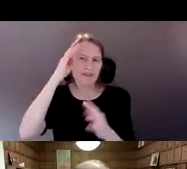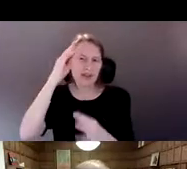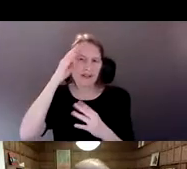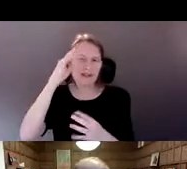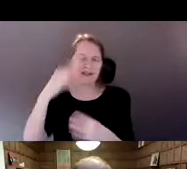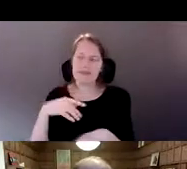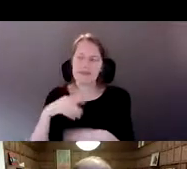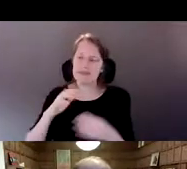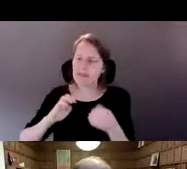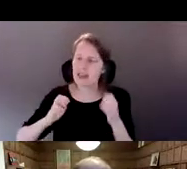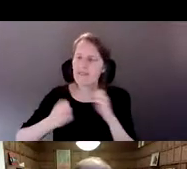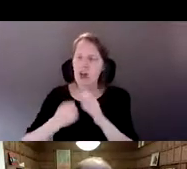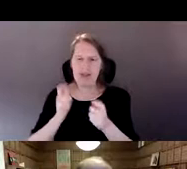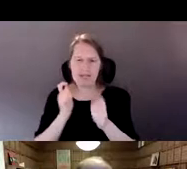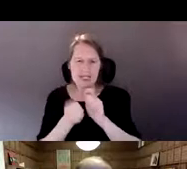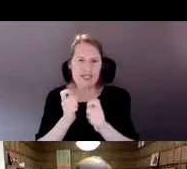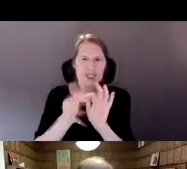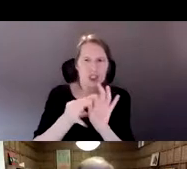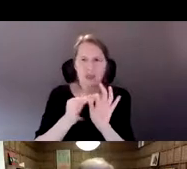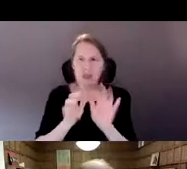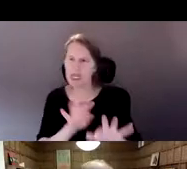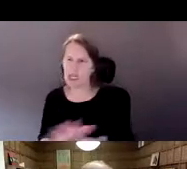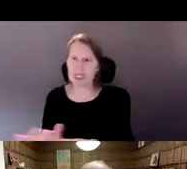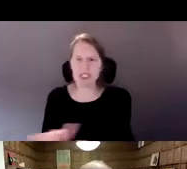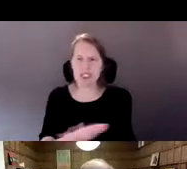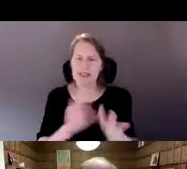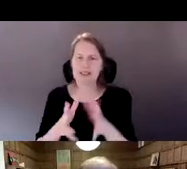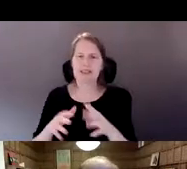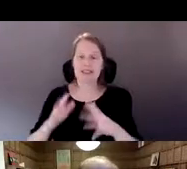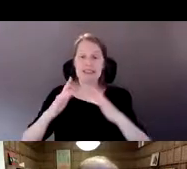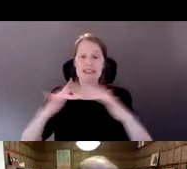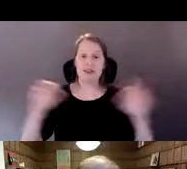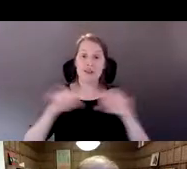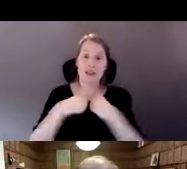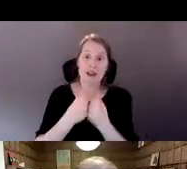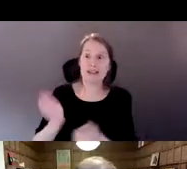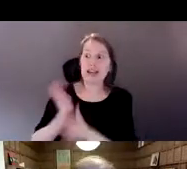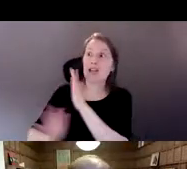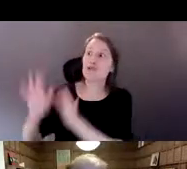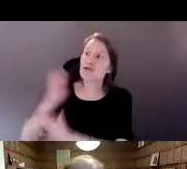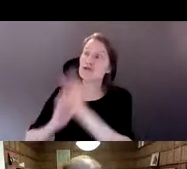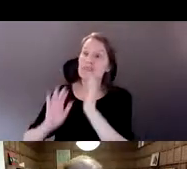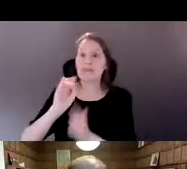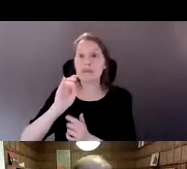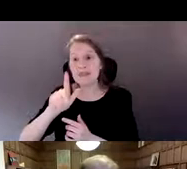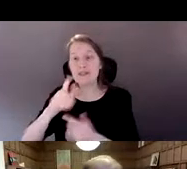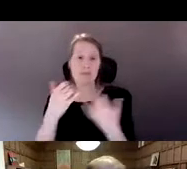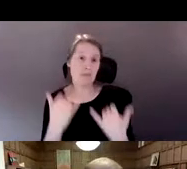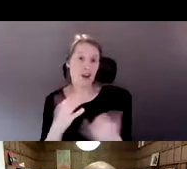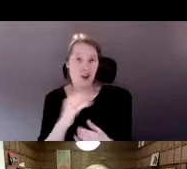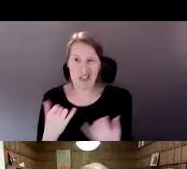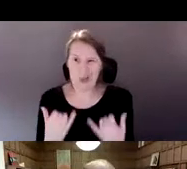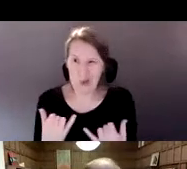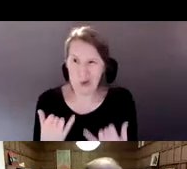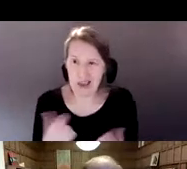evolving interpretive systems with which diverse societies, ancient, medieval, modern, and I would argue our own as well, I